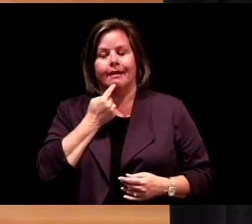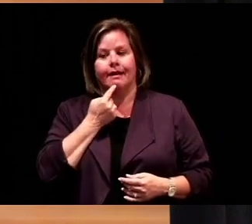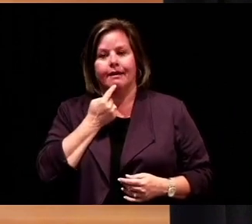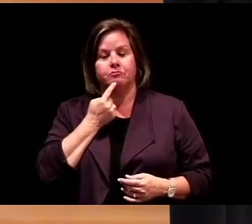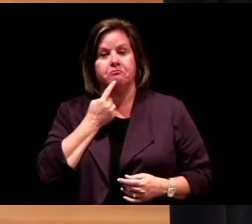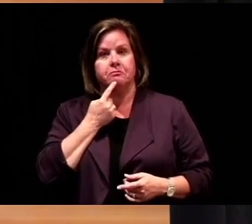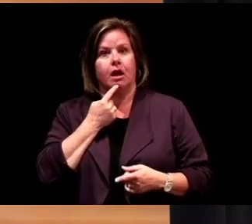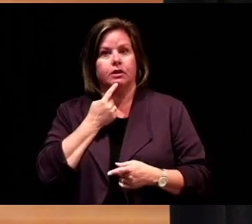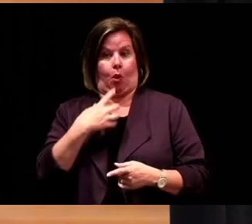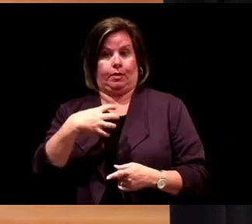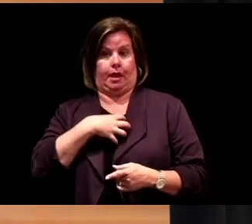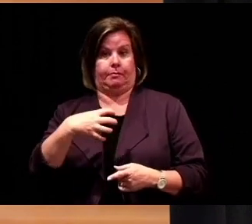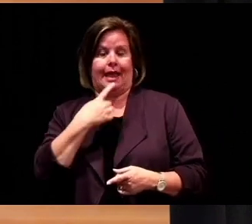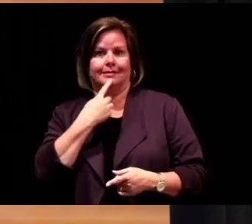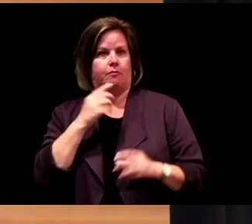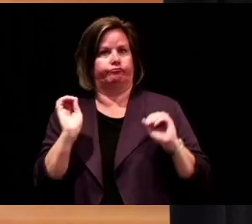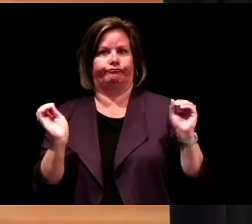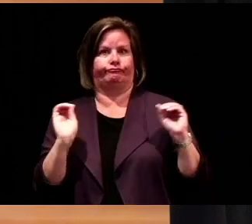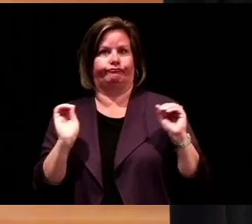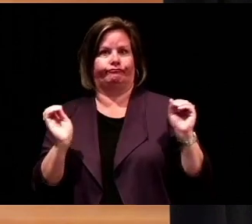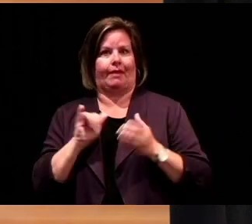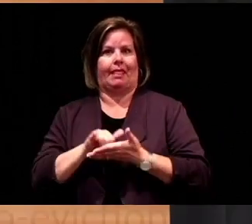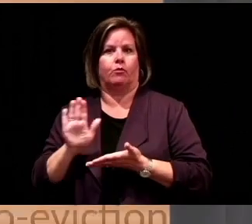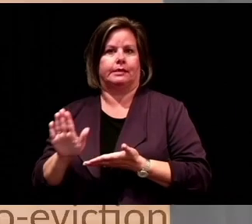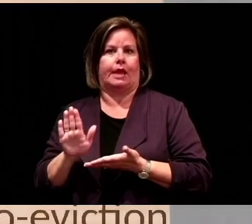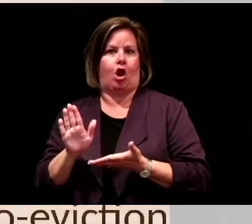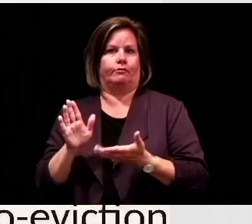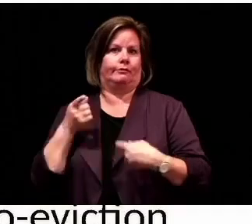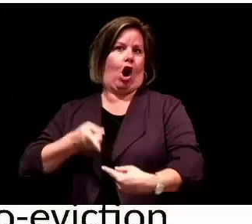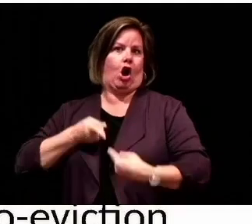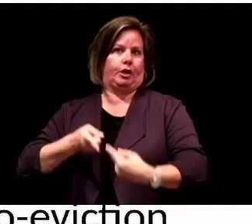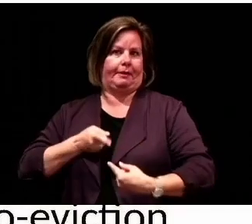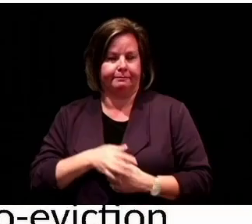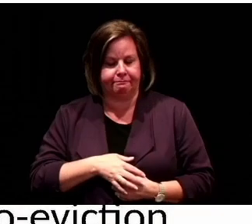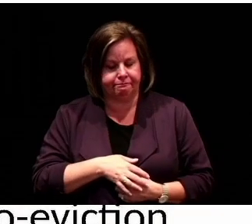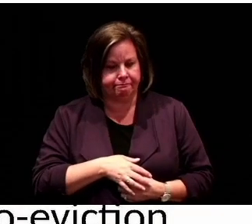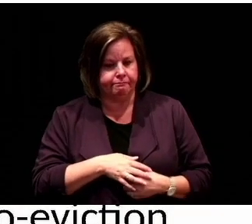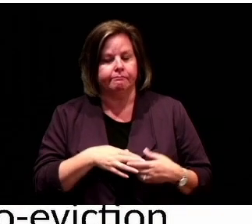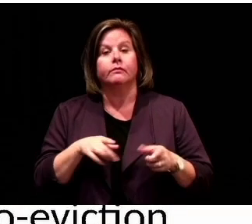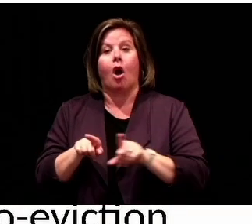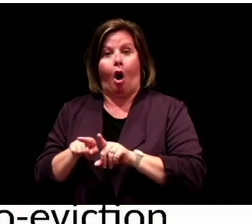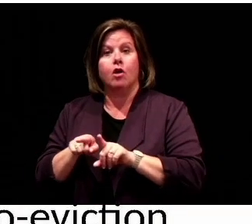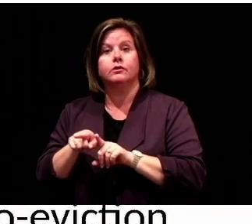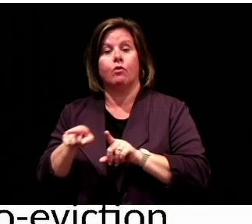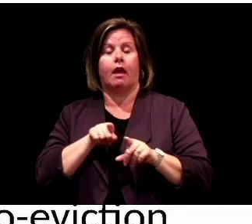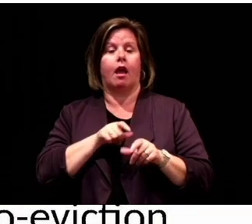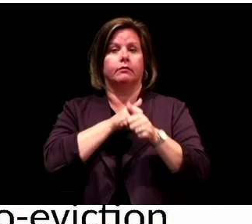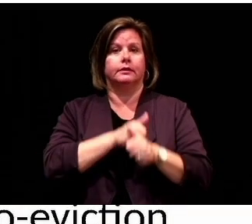found causality, that it was discouraging people from applying. Was there, step 2, was